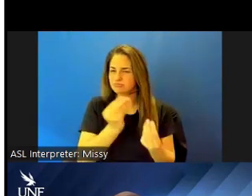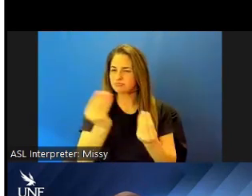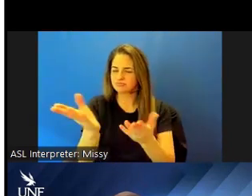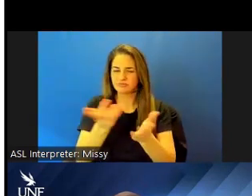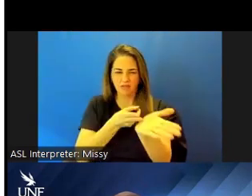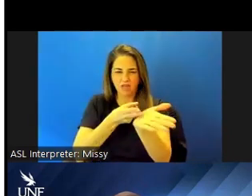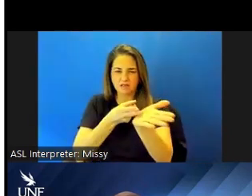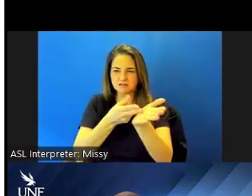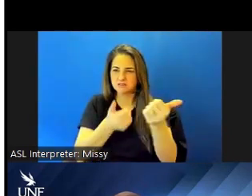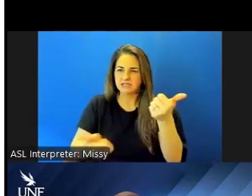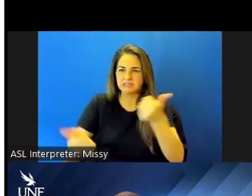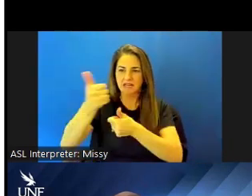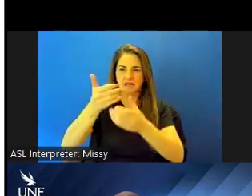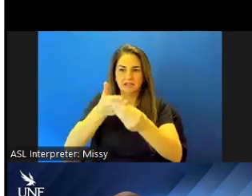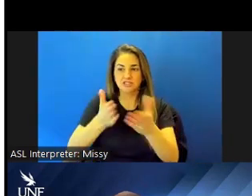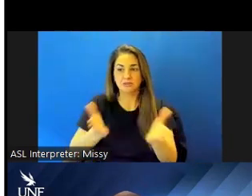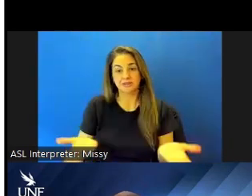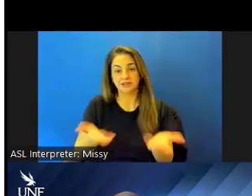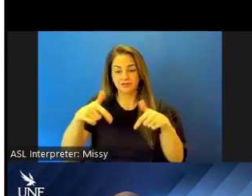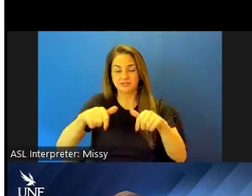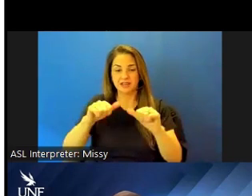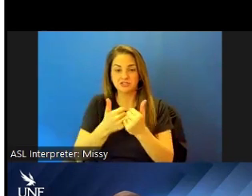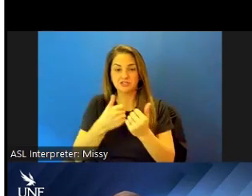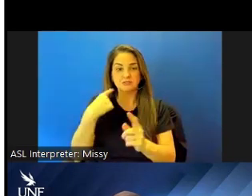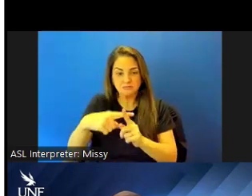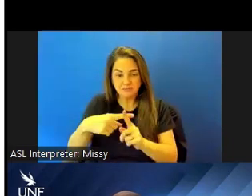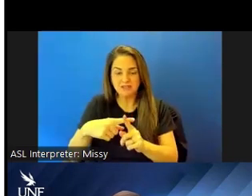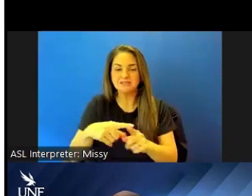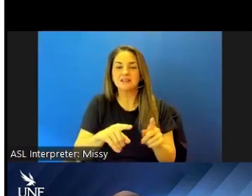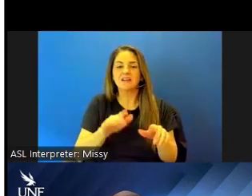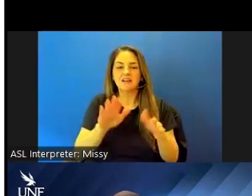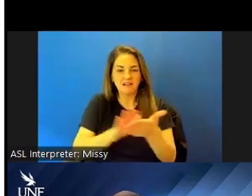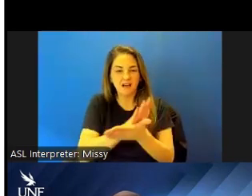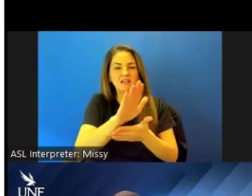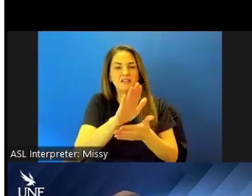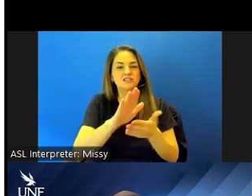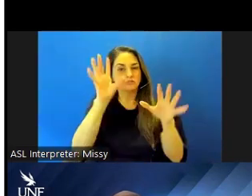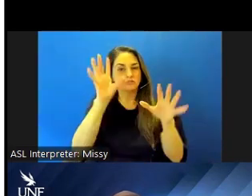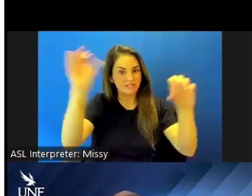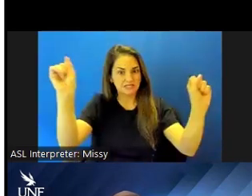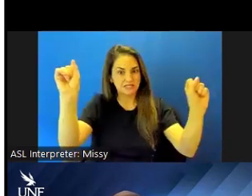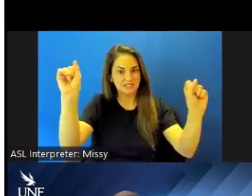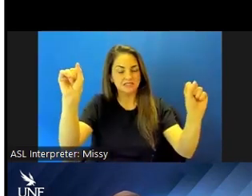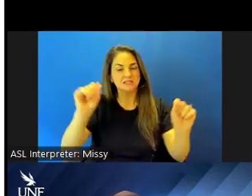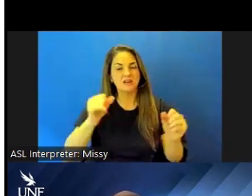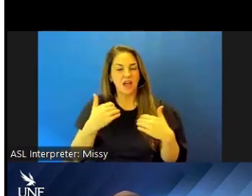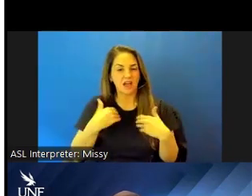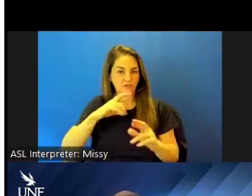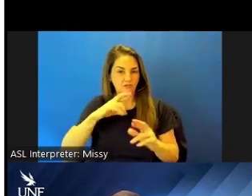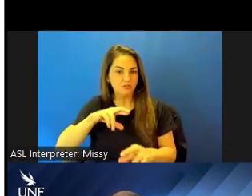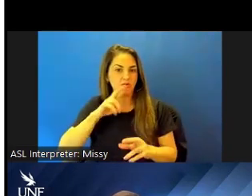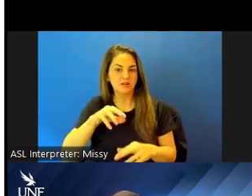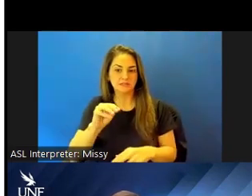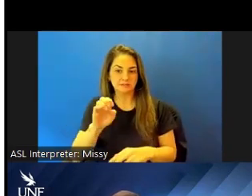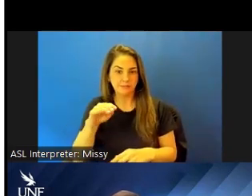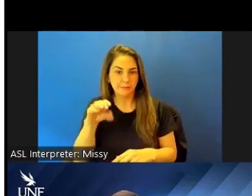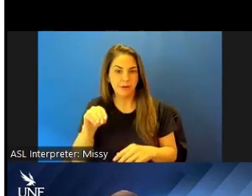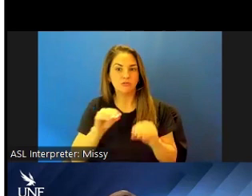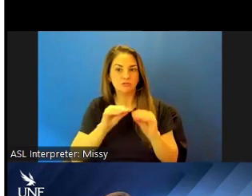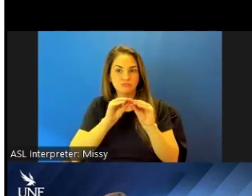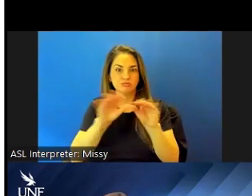to executive leadership here at the agency, but also our college presidents through reports and memos.